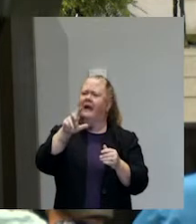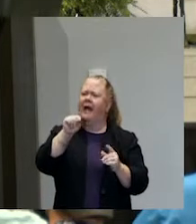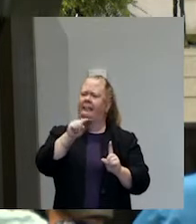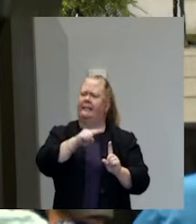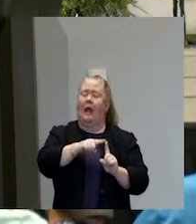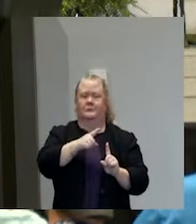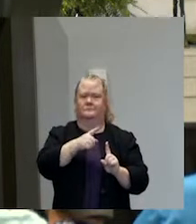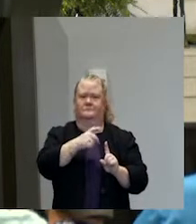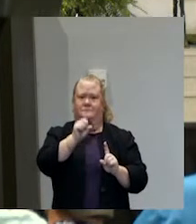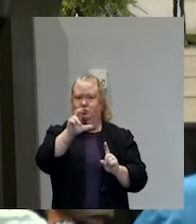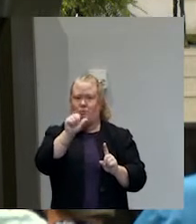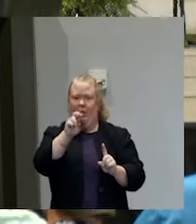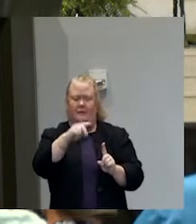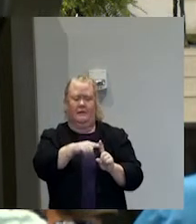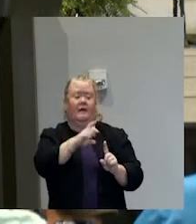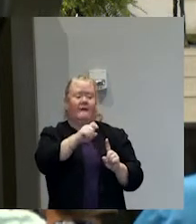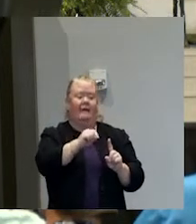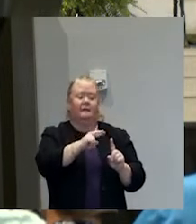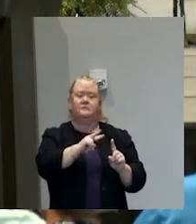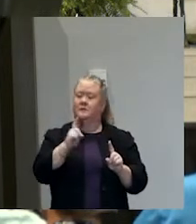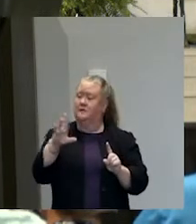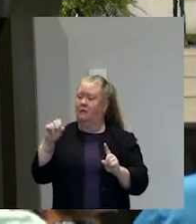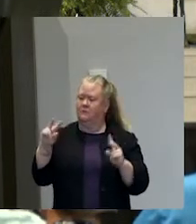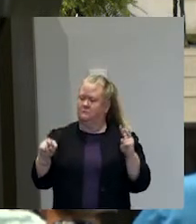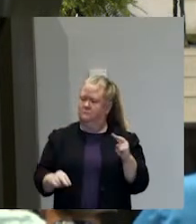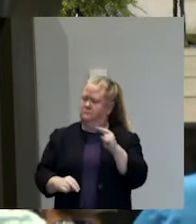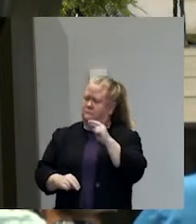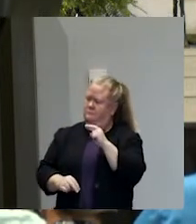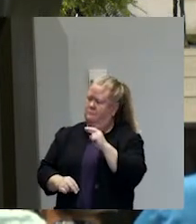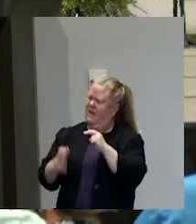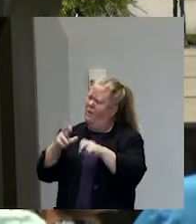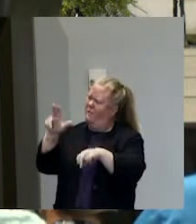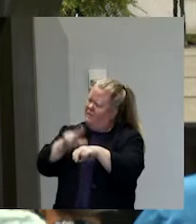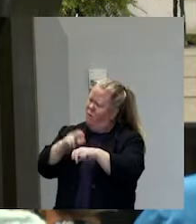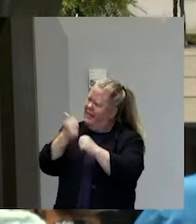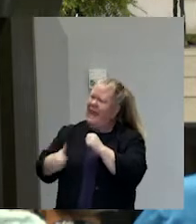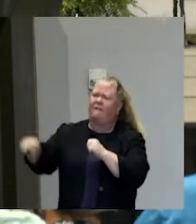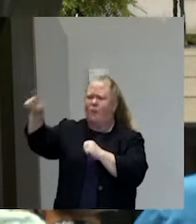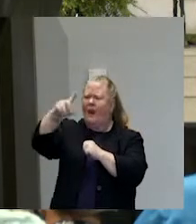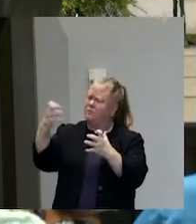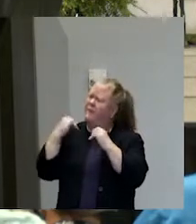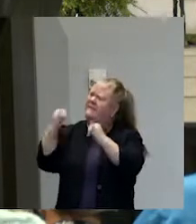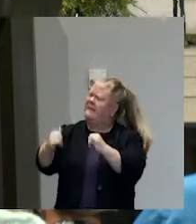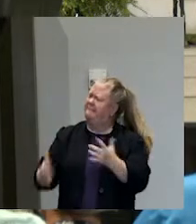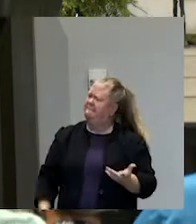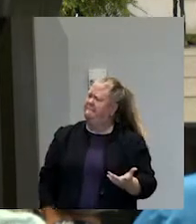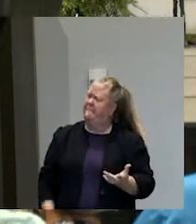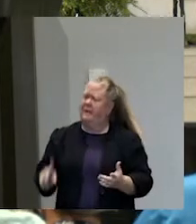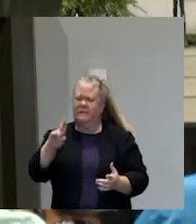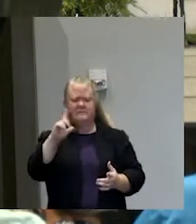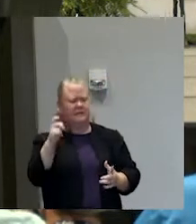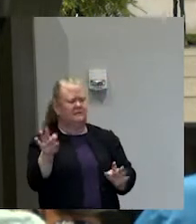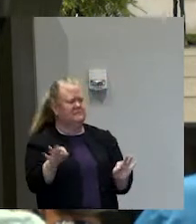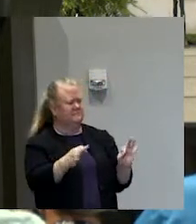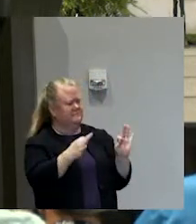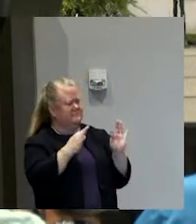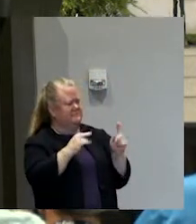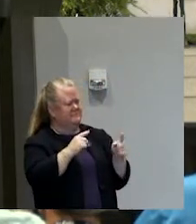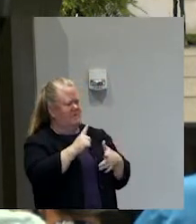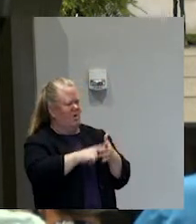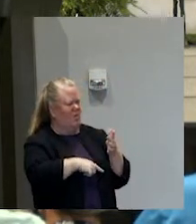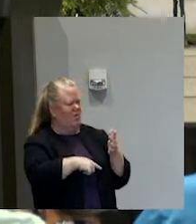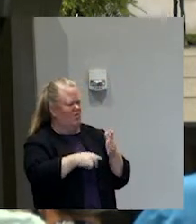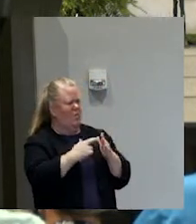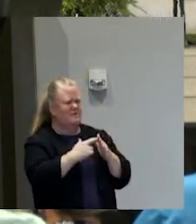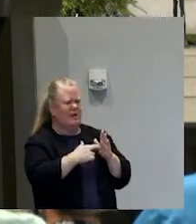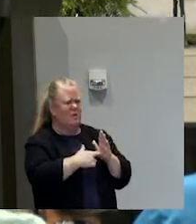Sue-Ann. Violet looks at Douglas and says, "I just want to be normal like everybody else." And Douglas turns and says, "What's normal